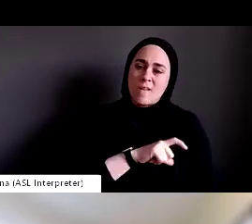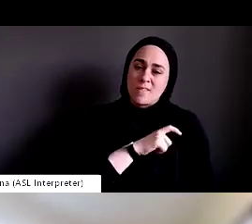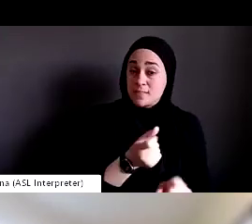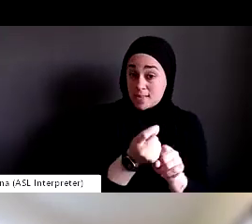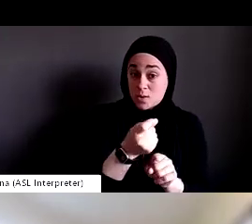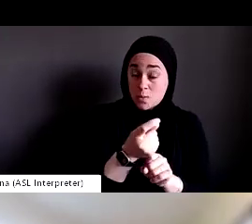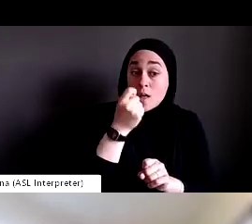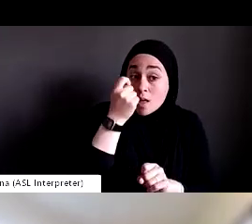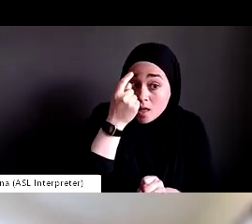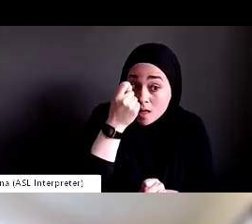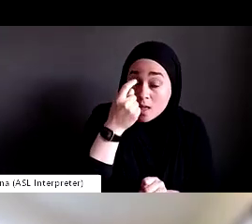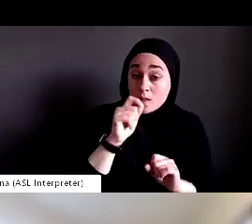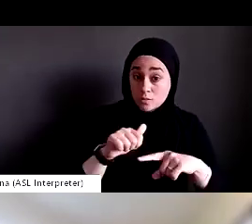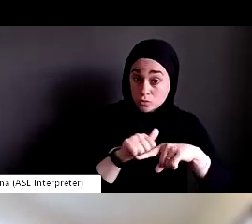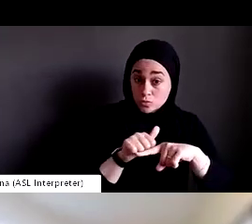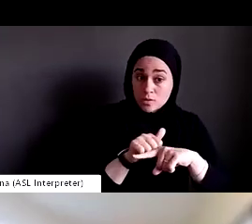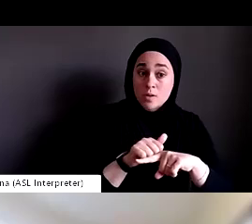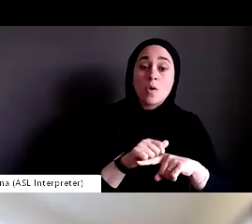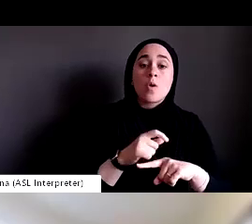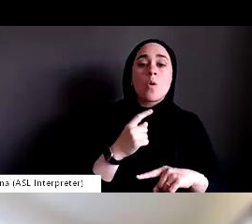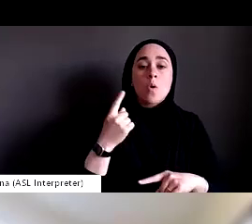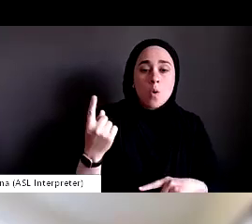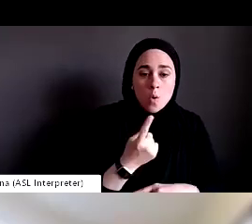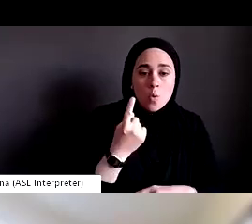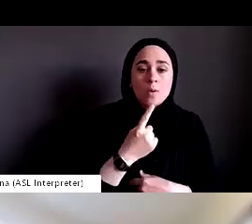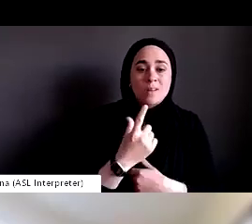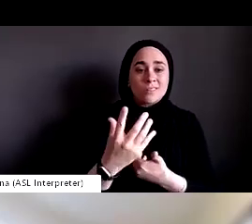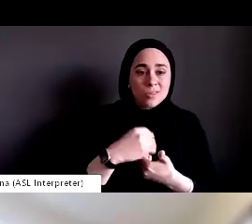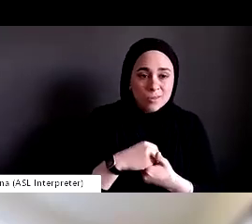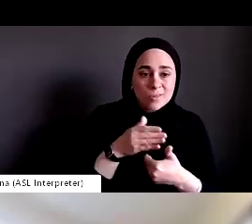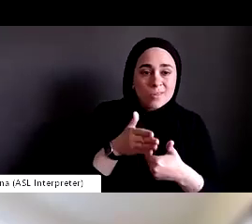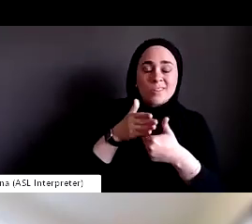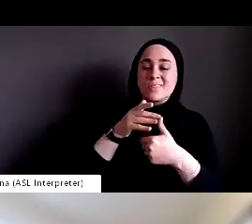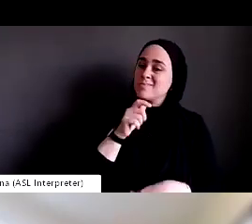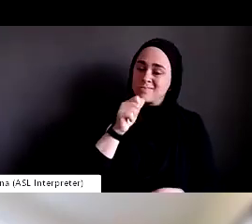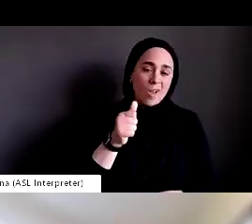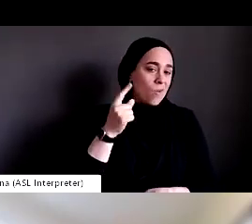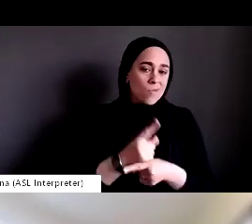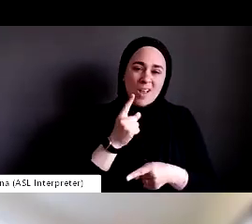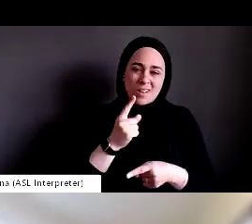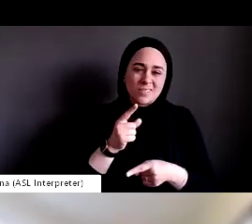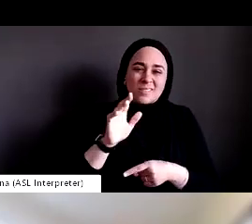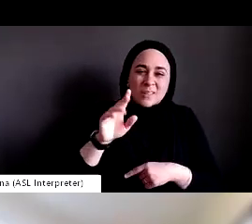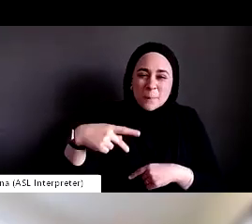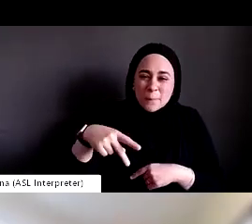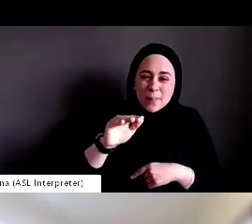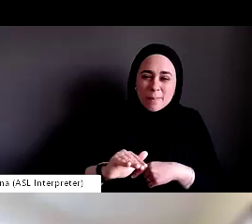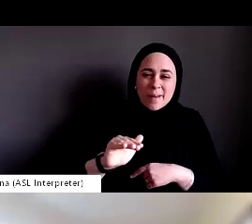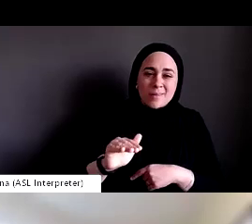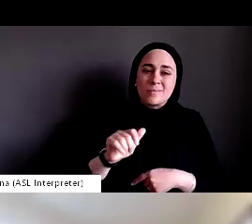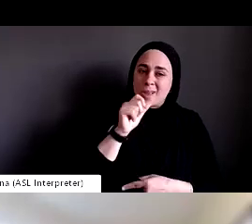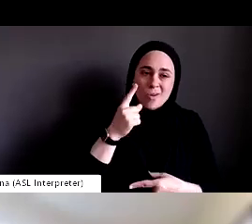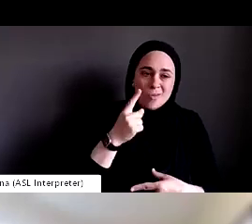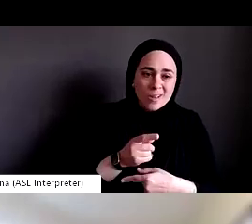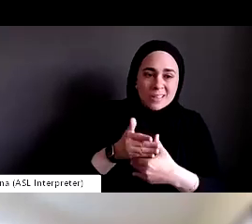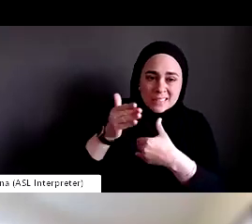always include the It's Not Right Neighbors, Friends, and Families. And we do training specifically on the INR Train a Trainer,